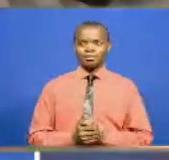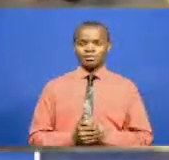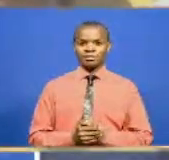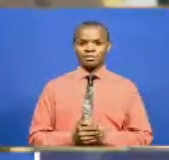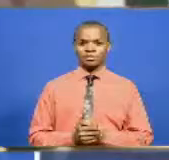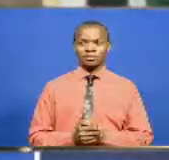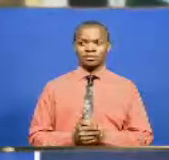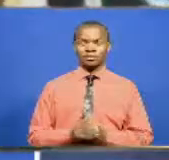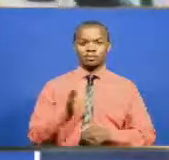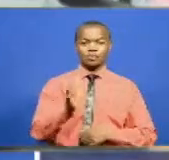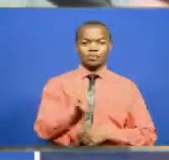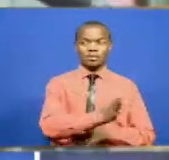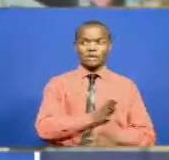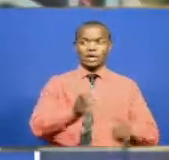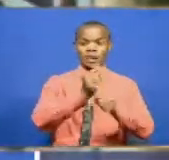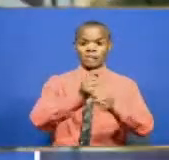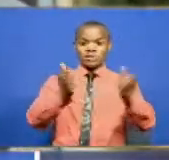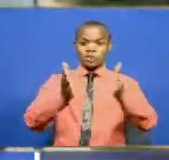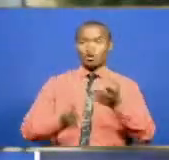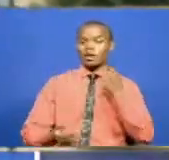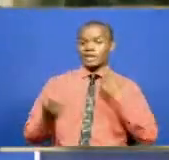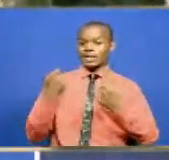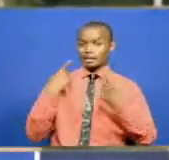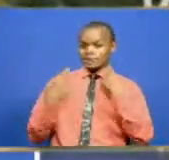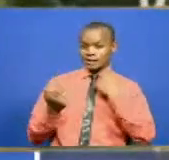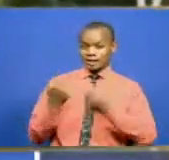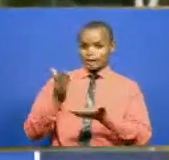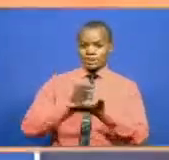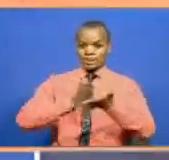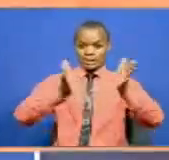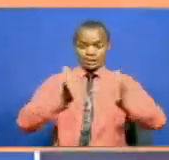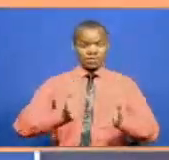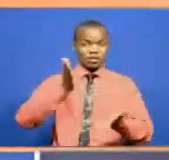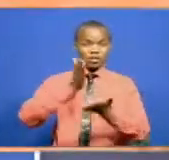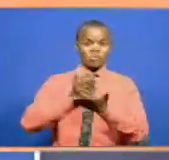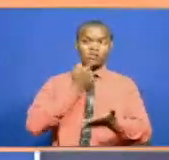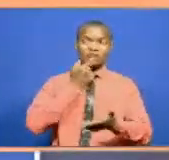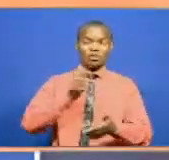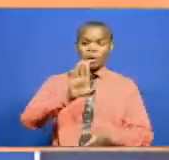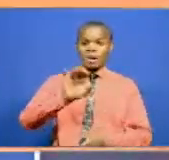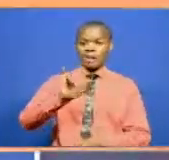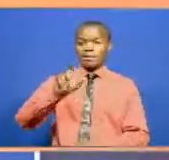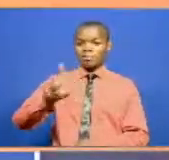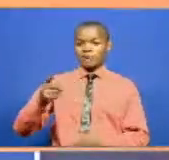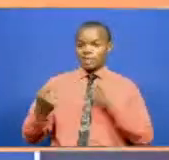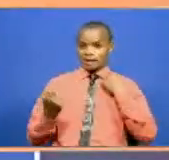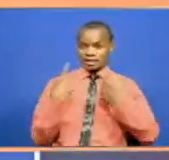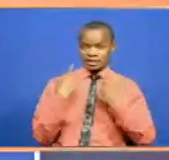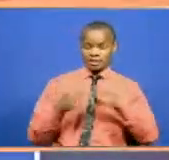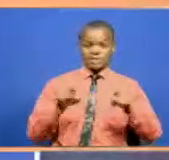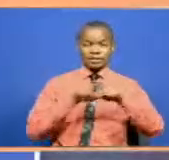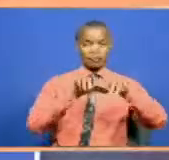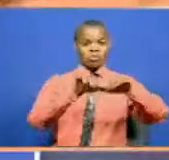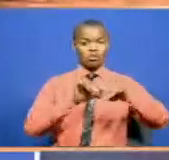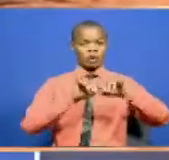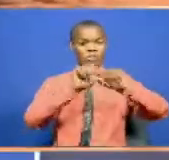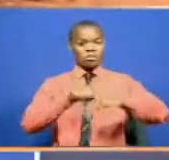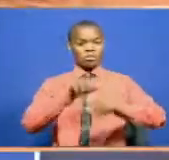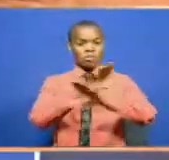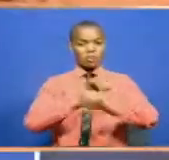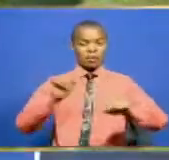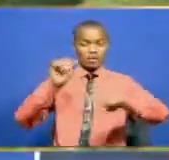Meanwhile, stakeholders in the tea sector are apprehensive that the tea bill currently awaiting president's assent will save the already